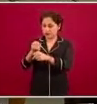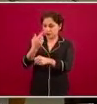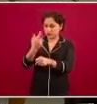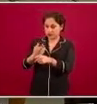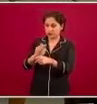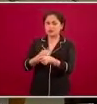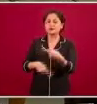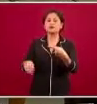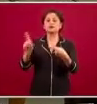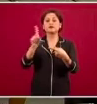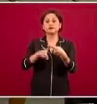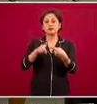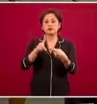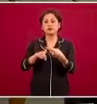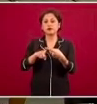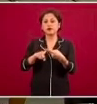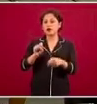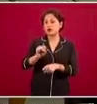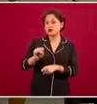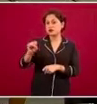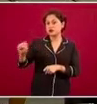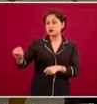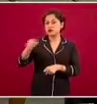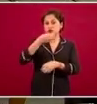all, talking about this